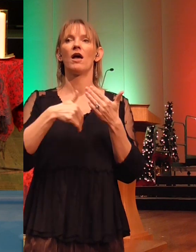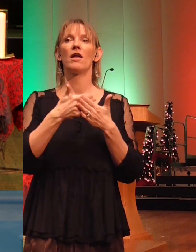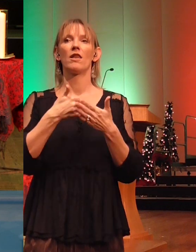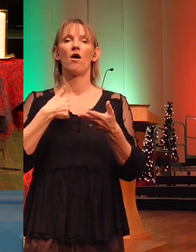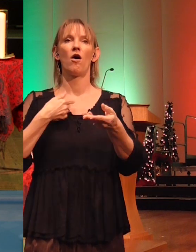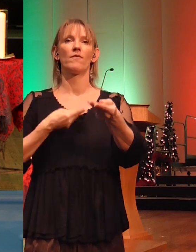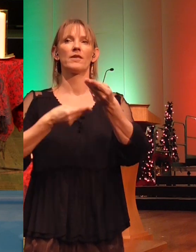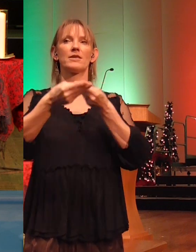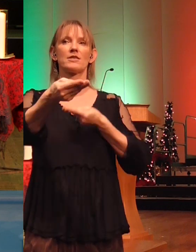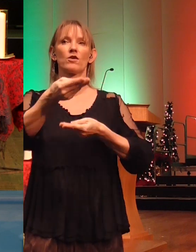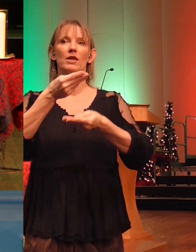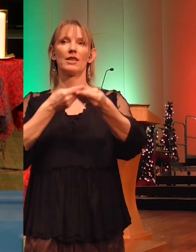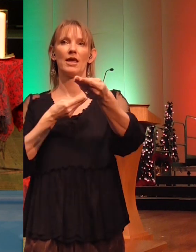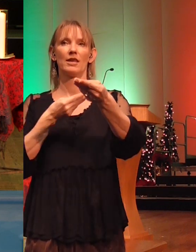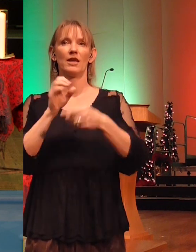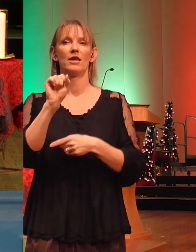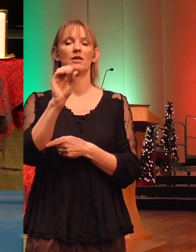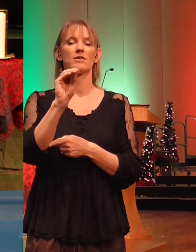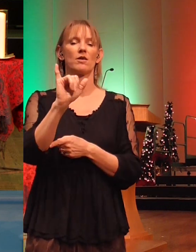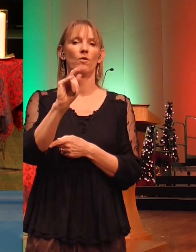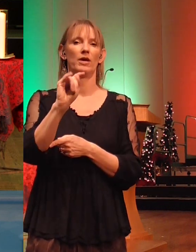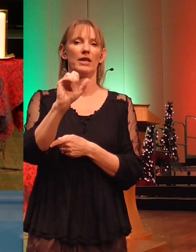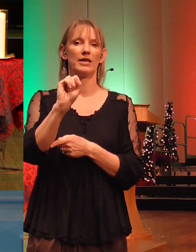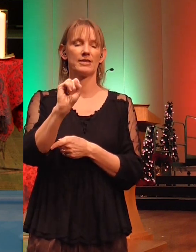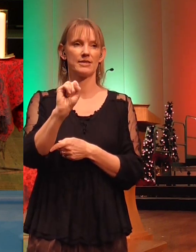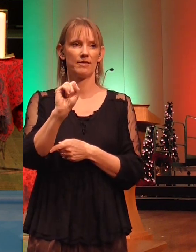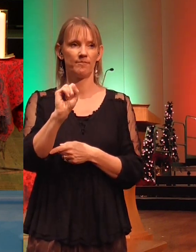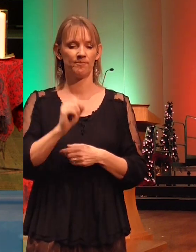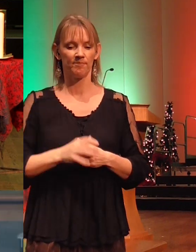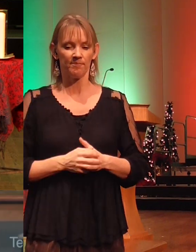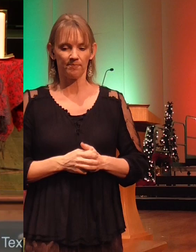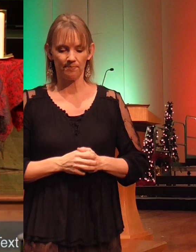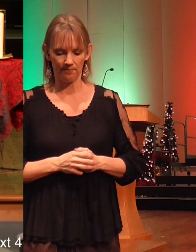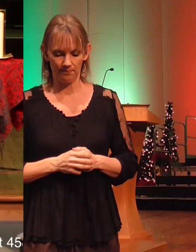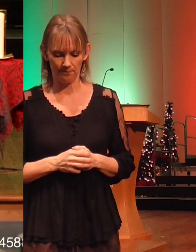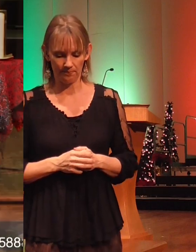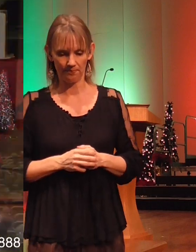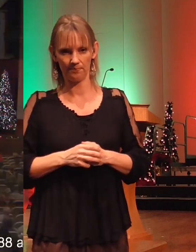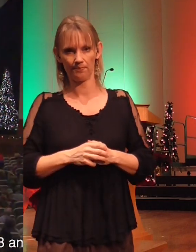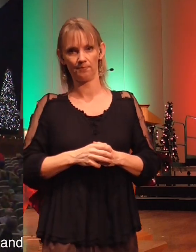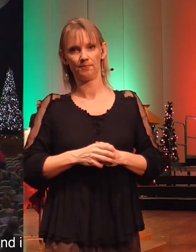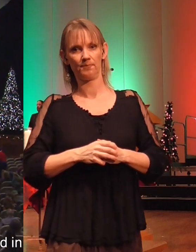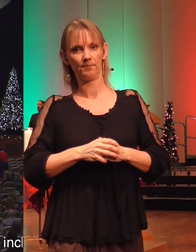have, and all that I circulate. And so it is.